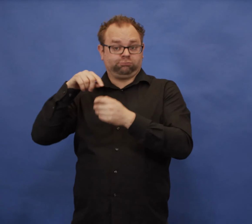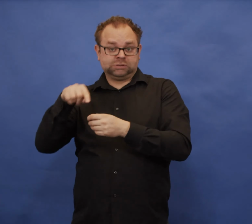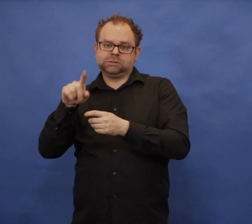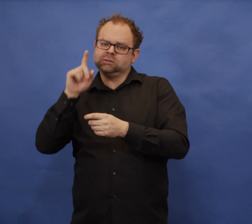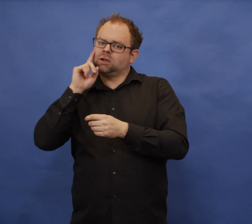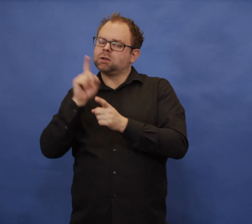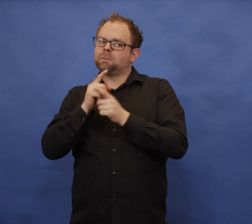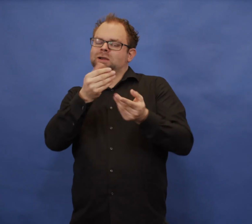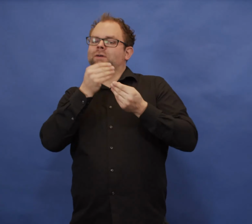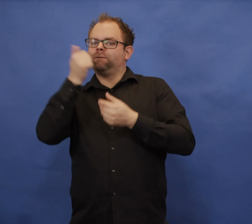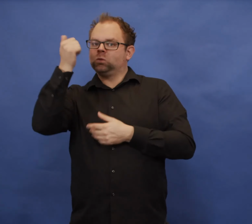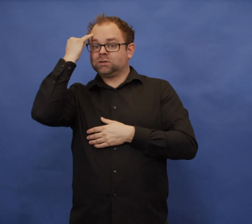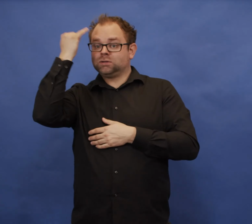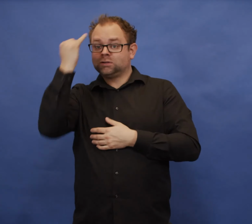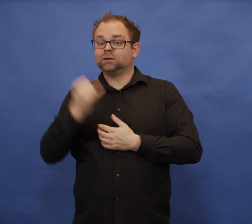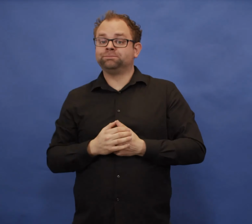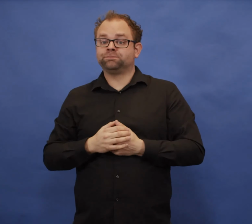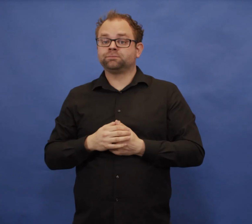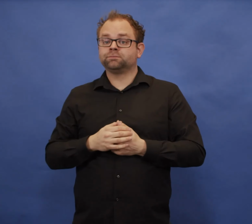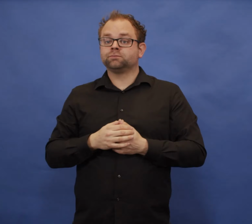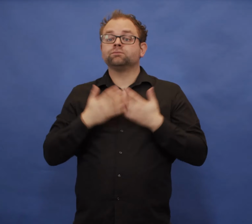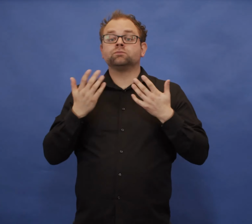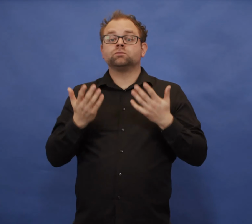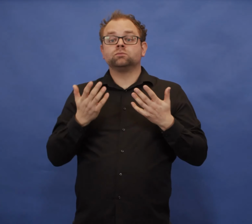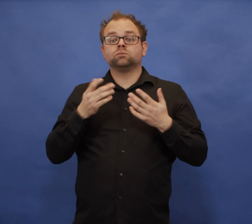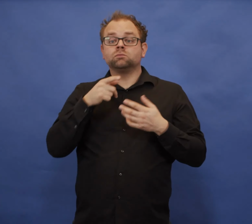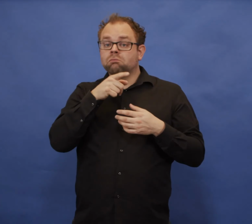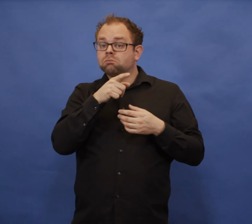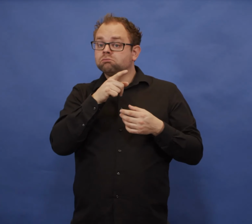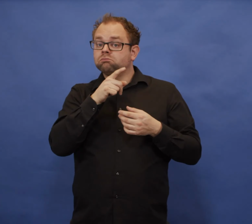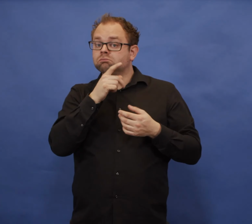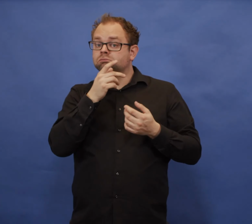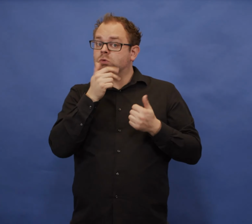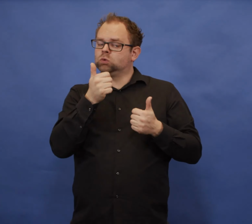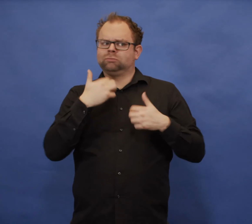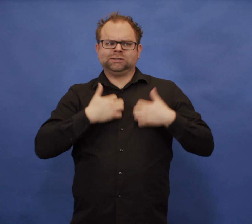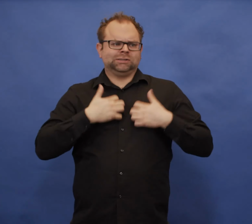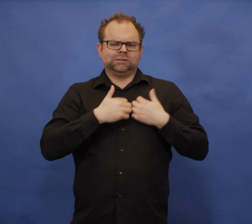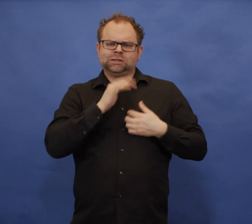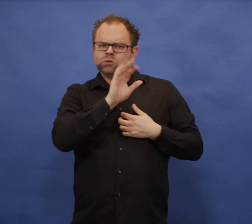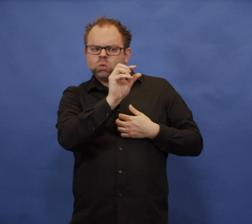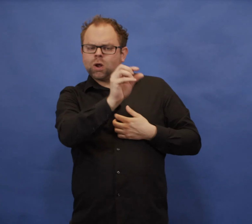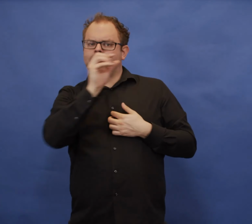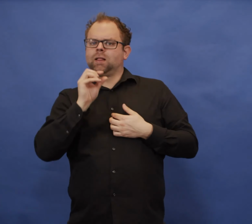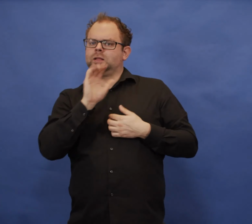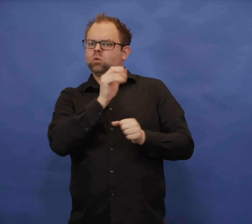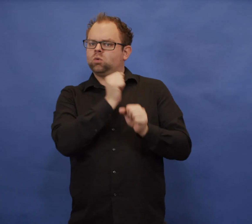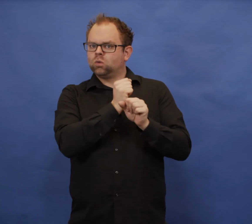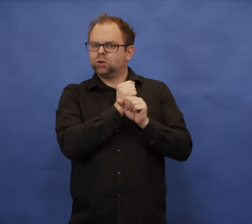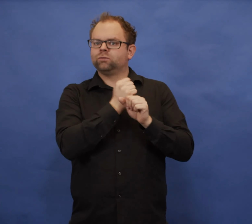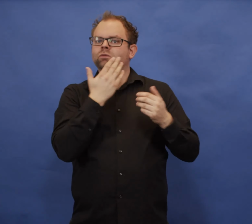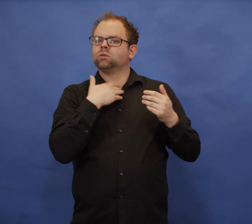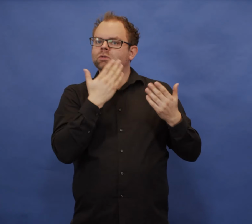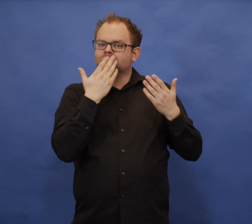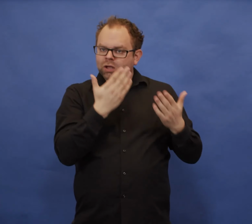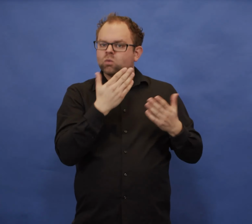for the concluding element of this session, I would like to invite social partners to make some observations also